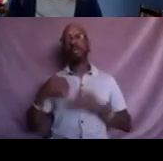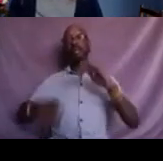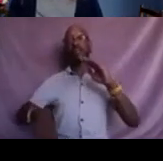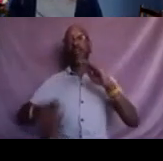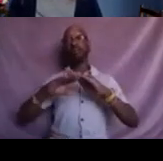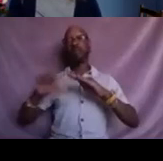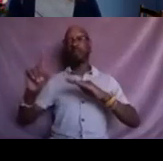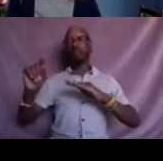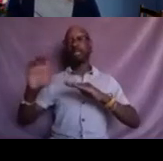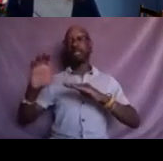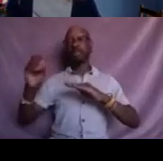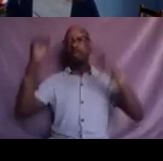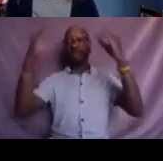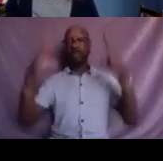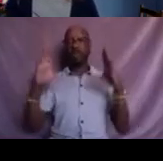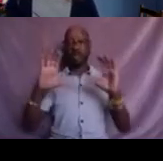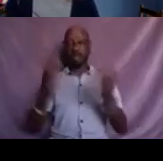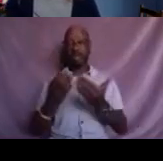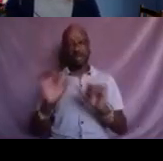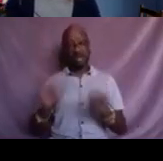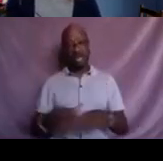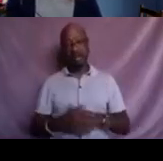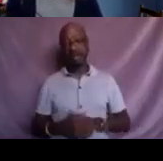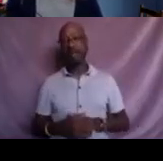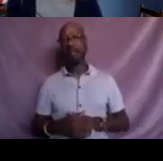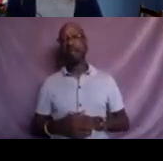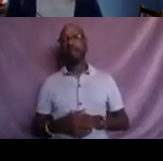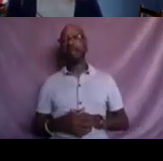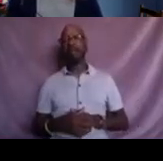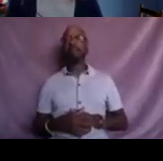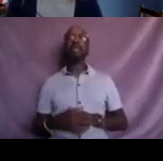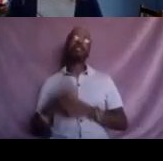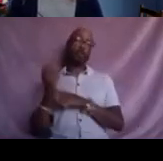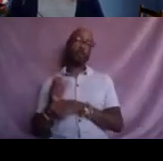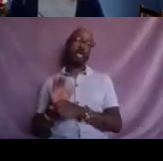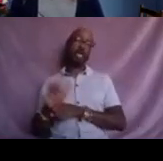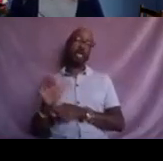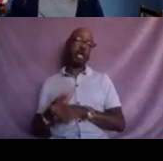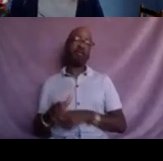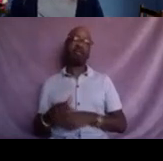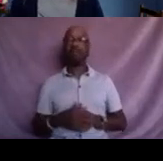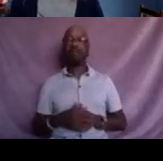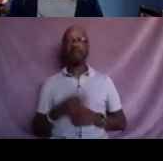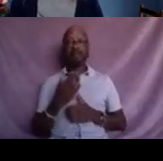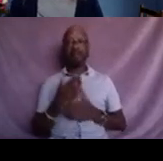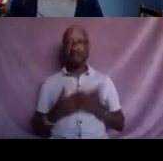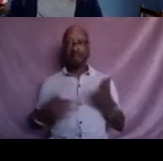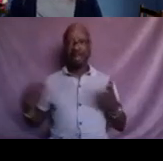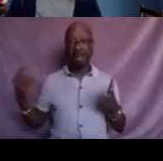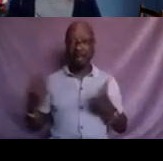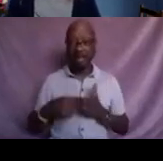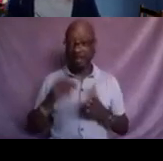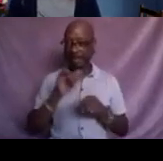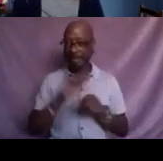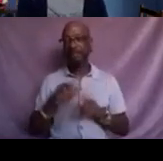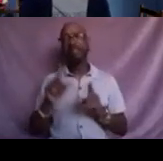a class. And so that's usually enough. Every once in a while, it's not quite enough, but for the most part, 20 is